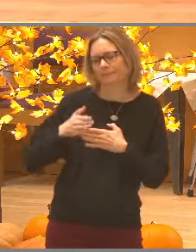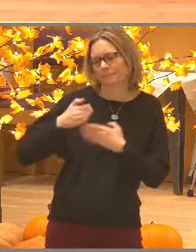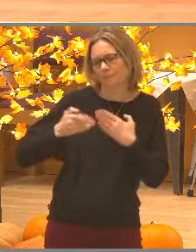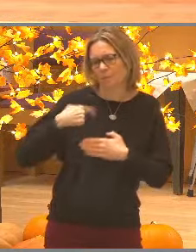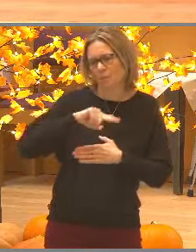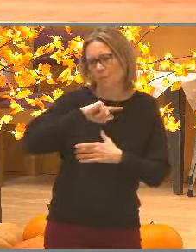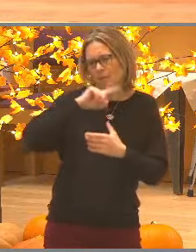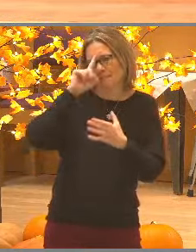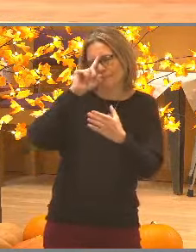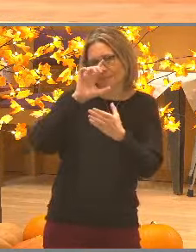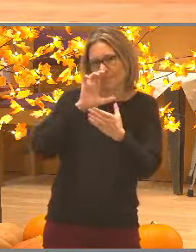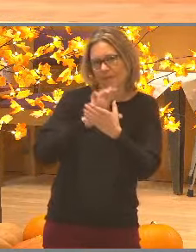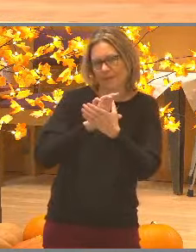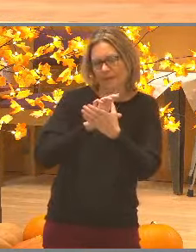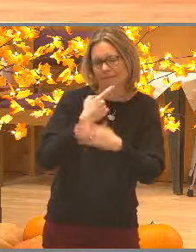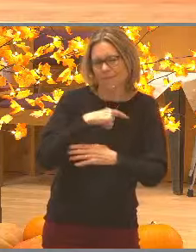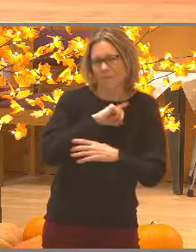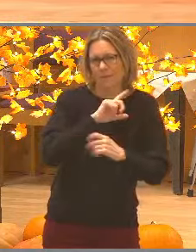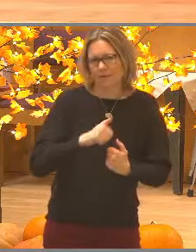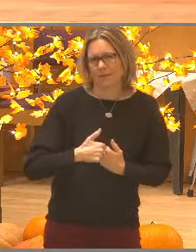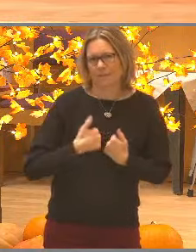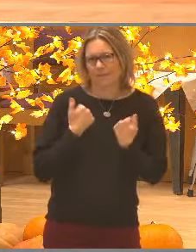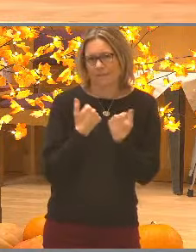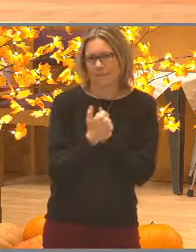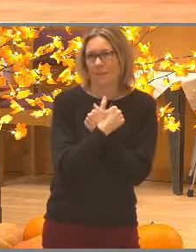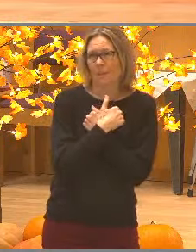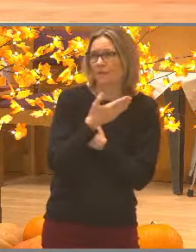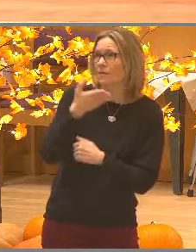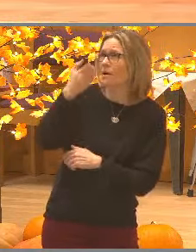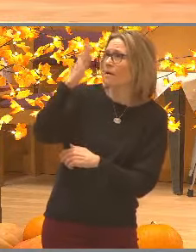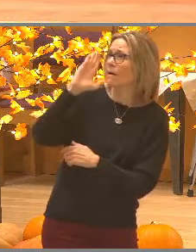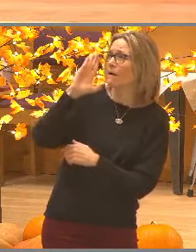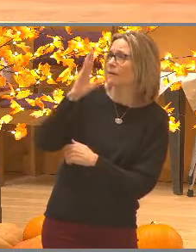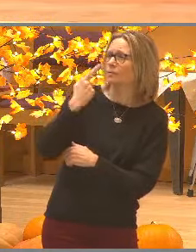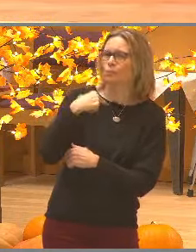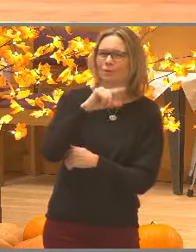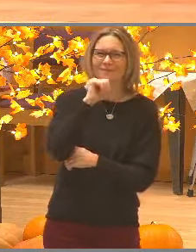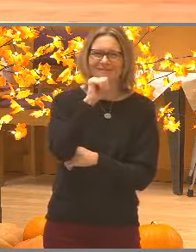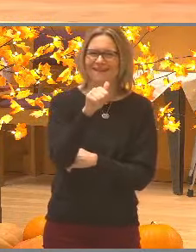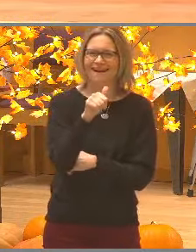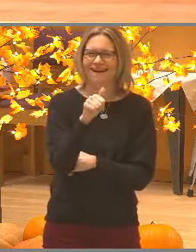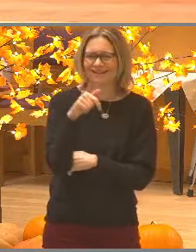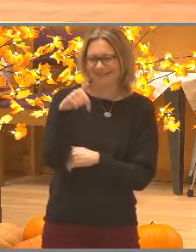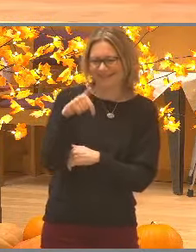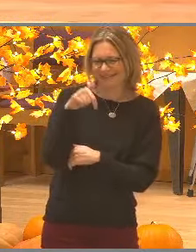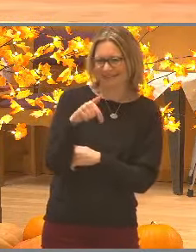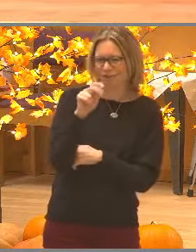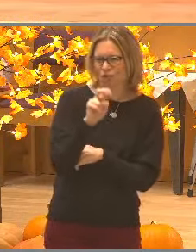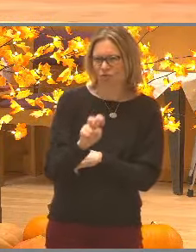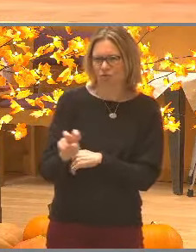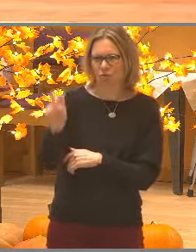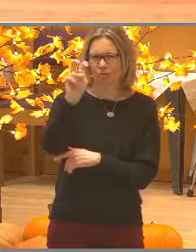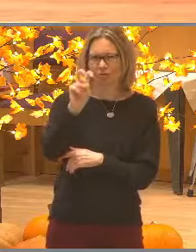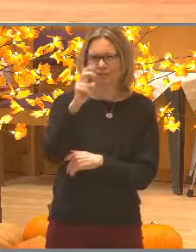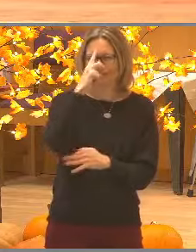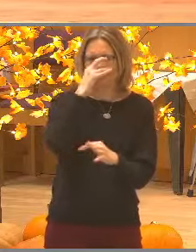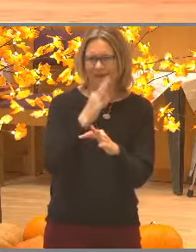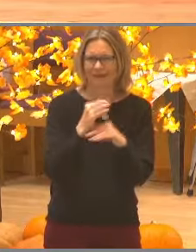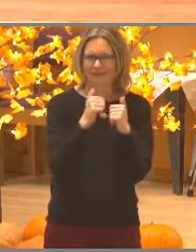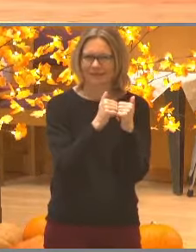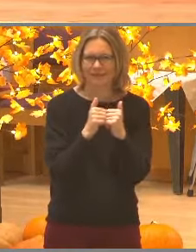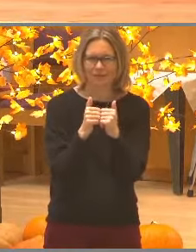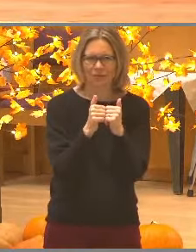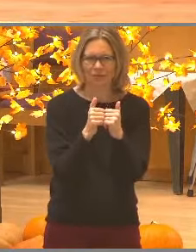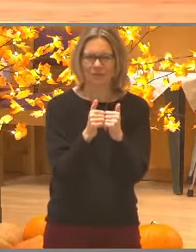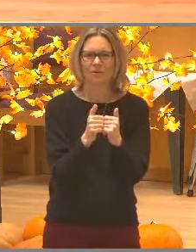believe that if we abide in the love of God, we are not in this journey together. What are the